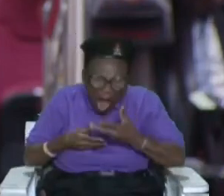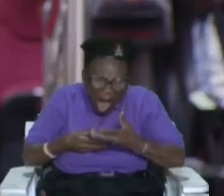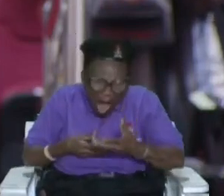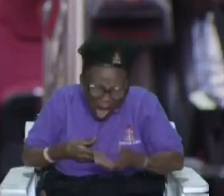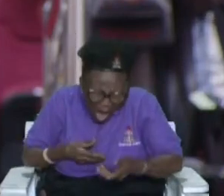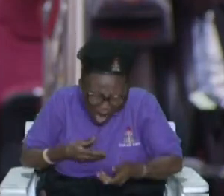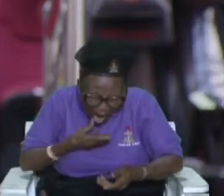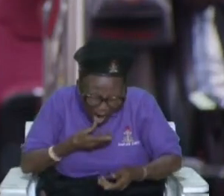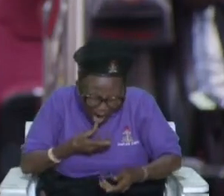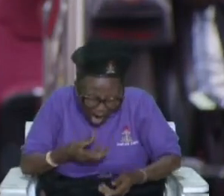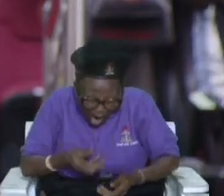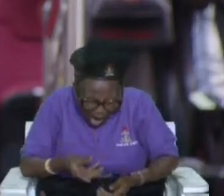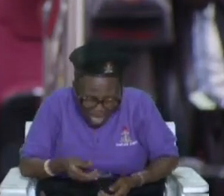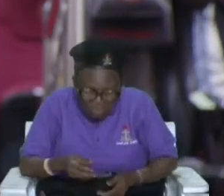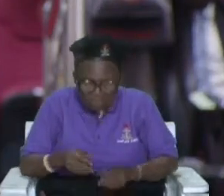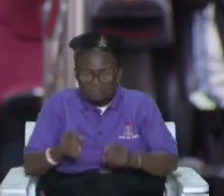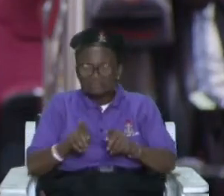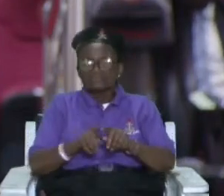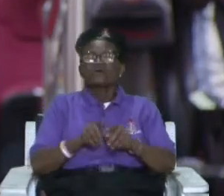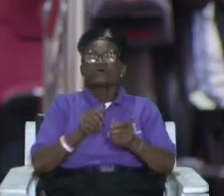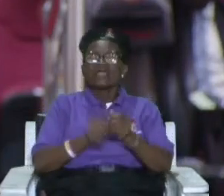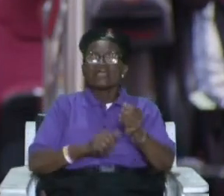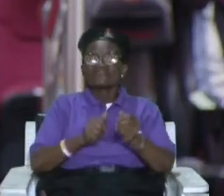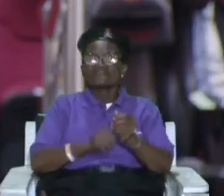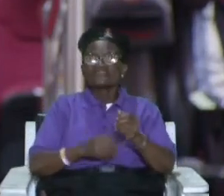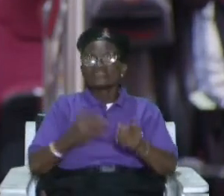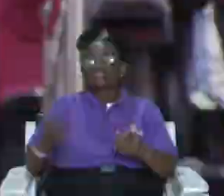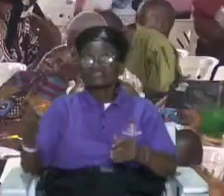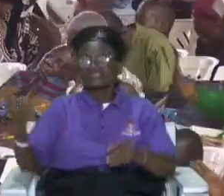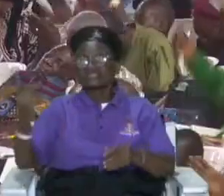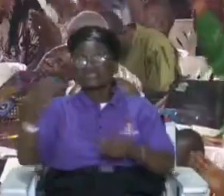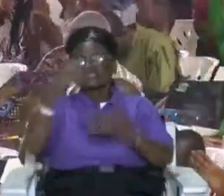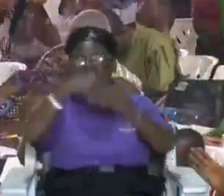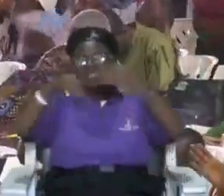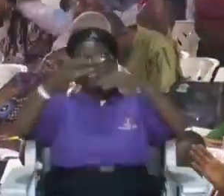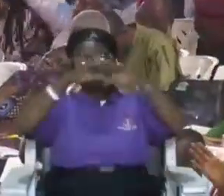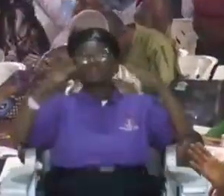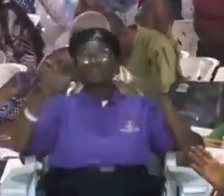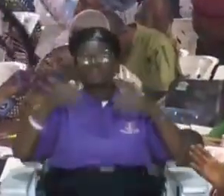So everything the devil has taken from you, you are going to get back.